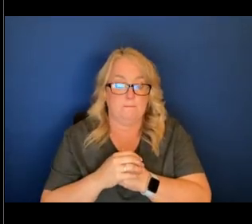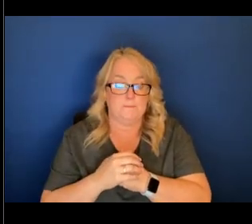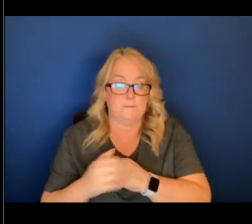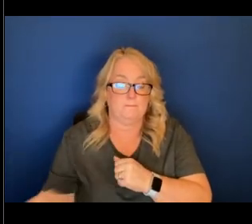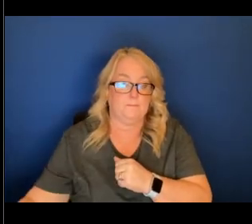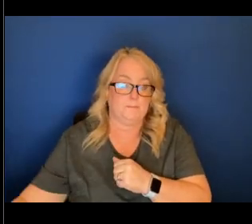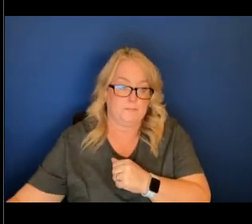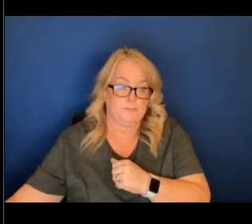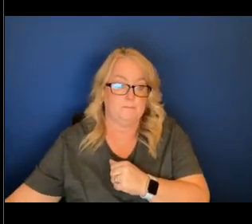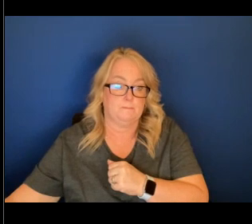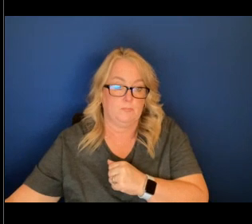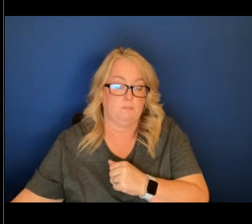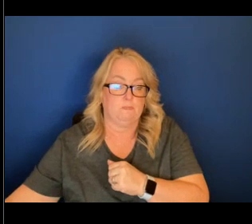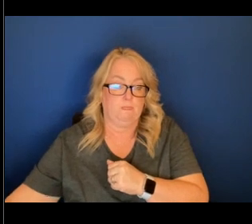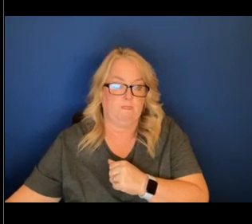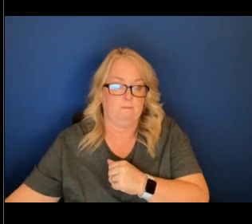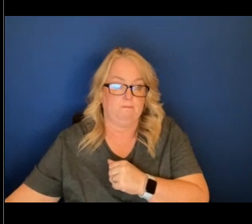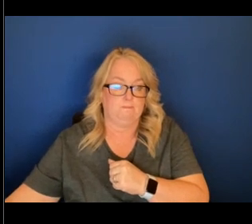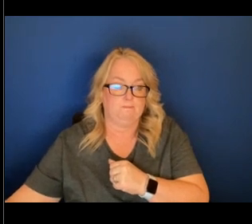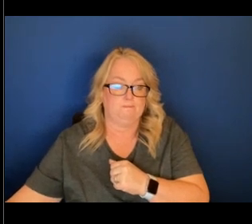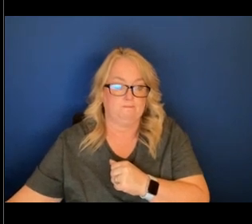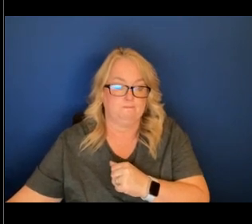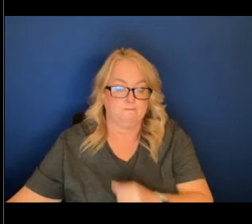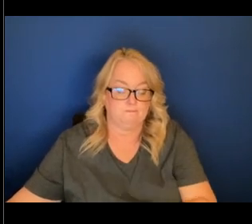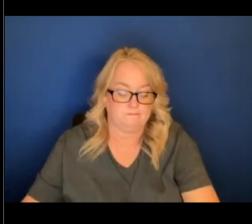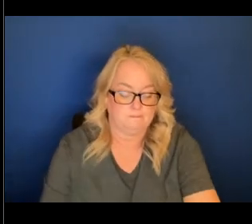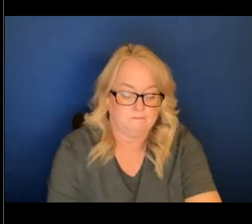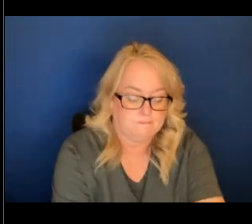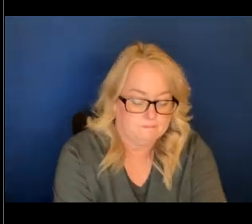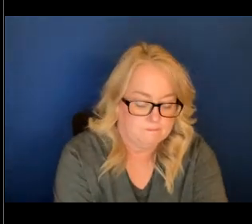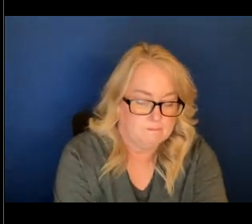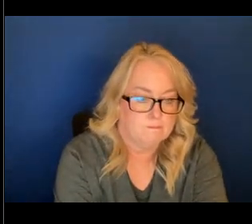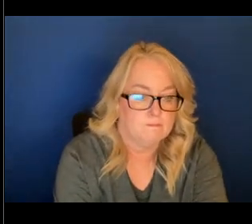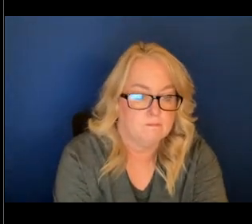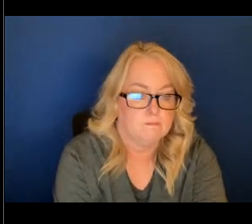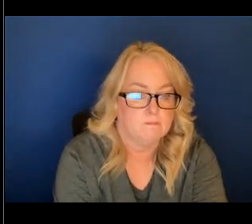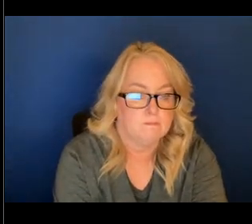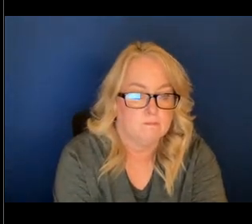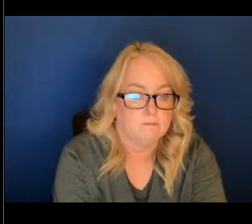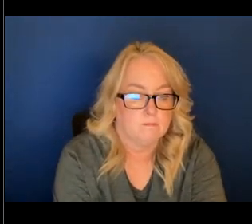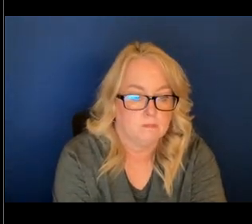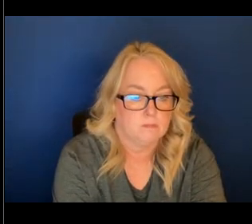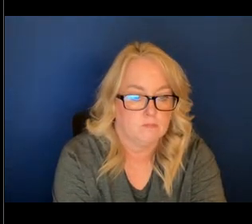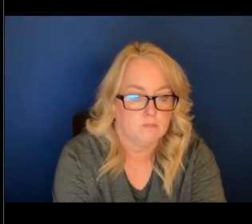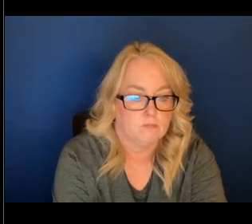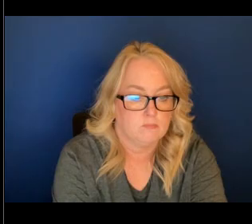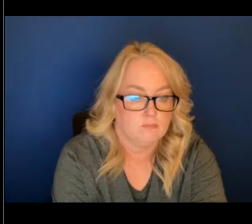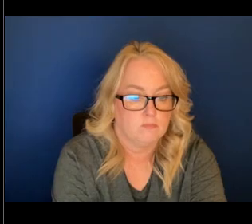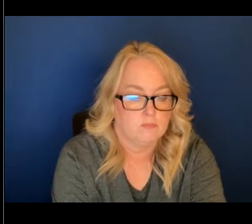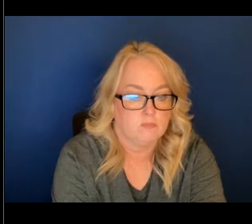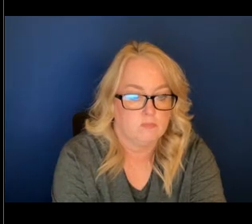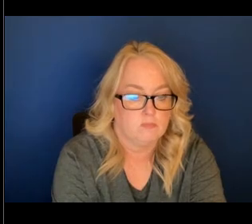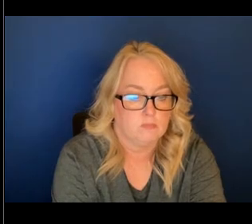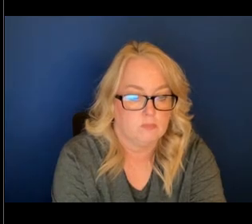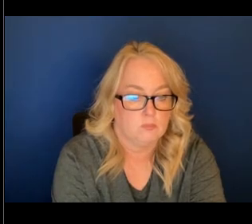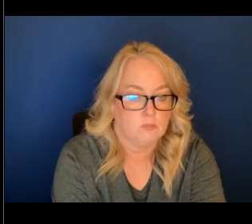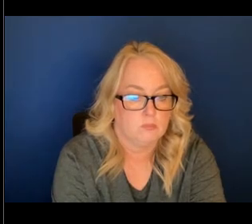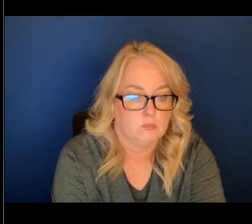Thanks, Crystal. For the 7th knowledge check, at ovens, a